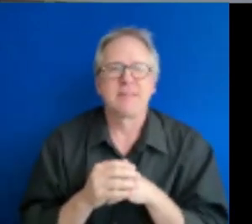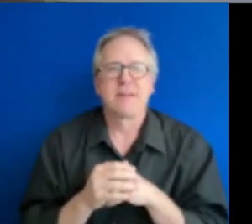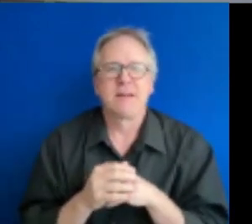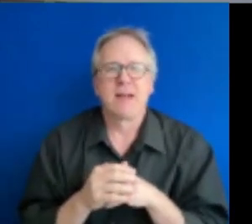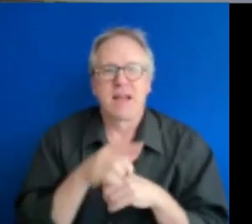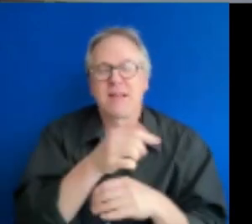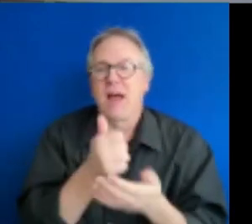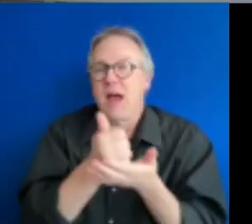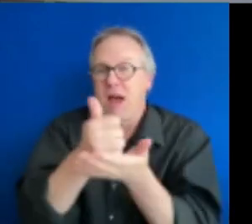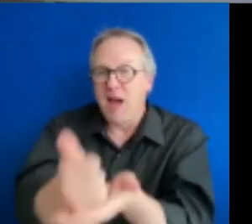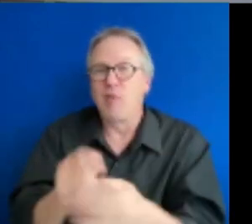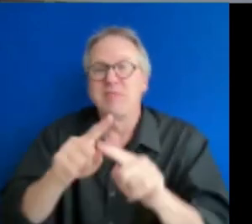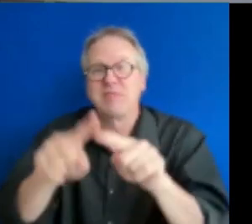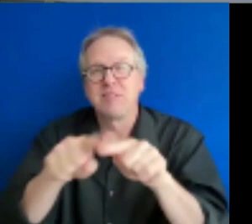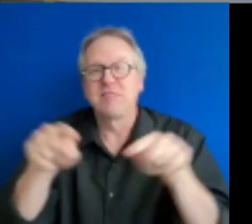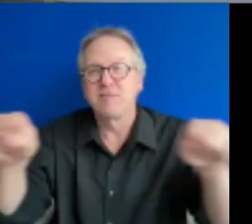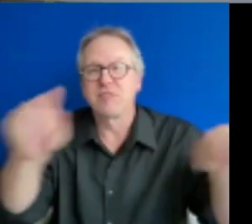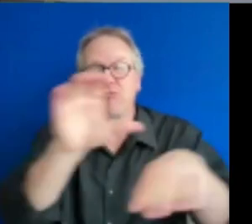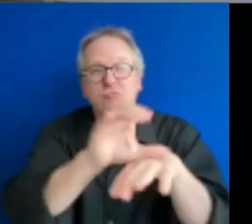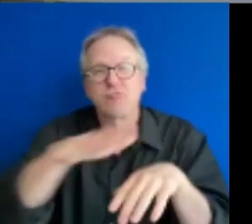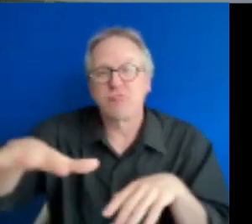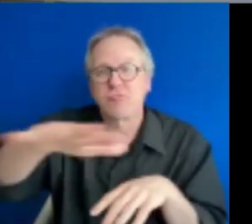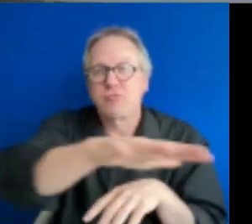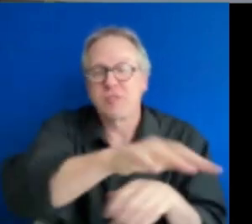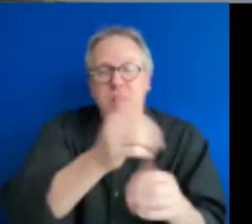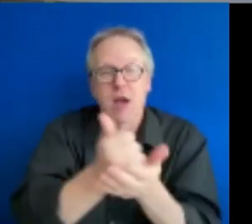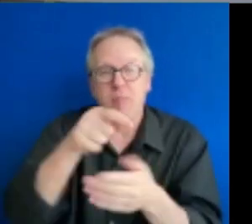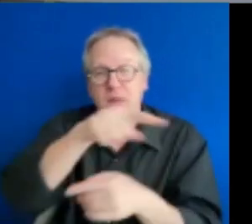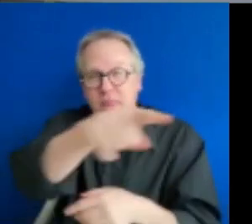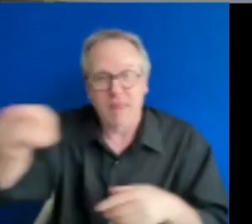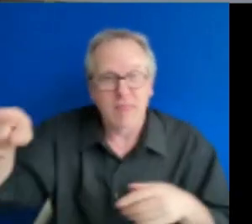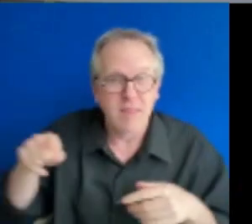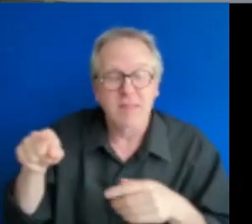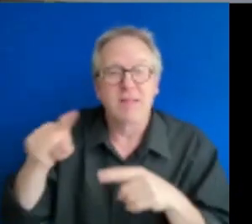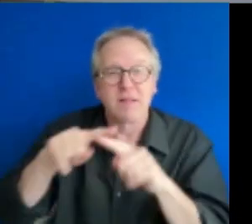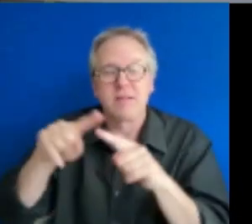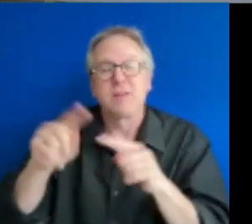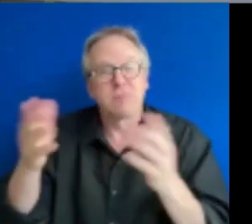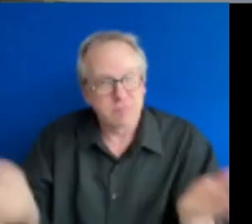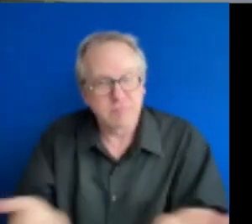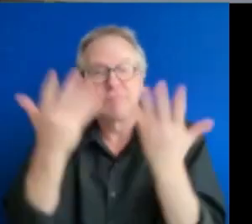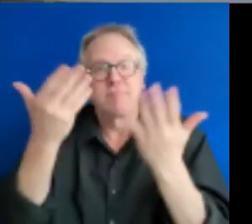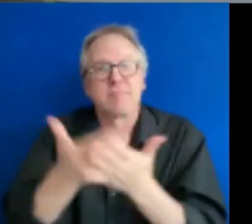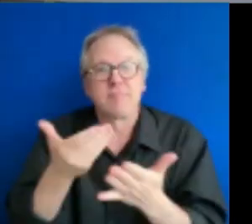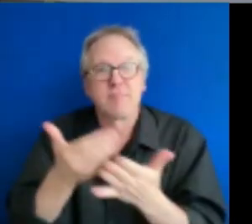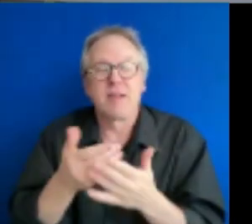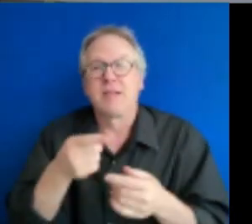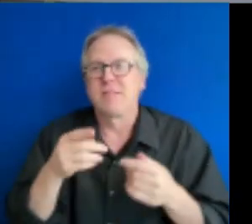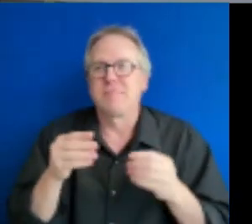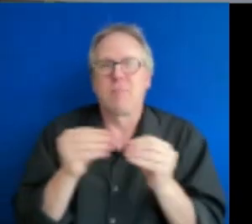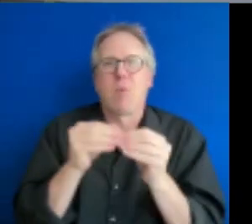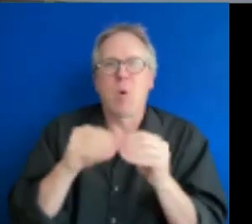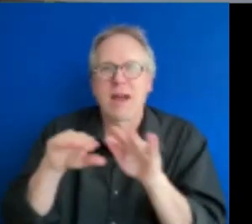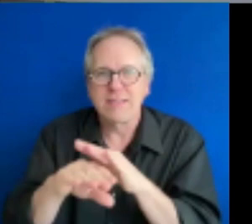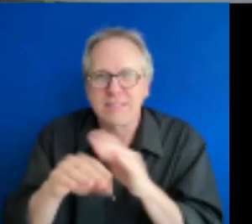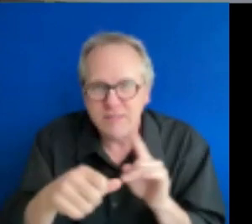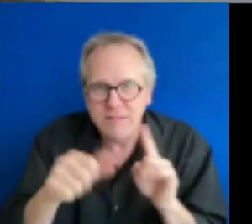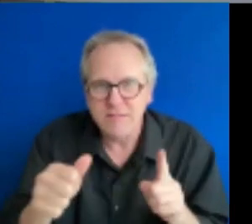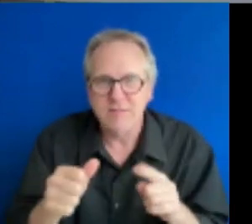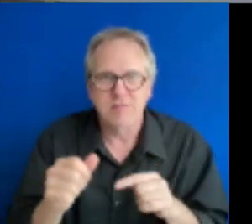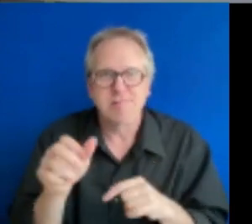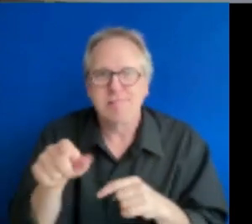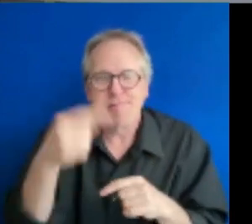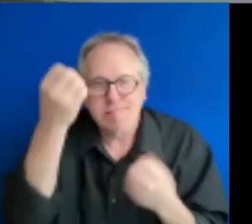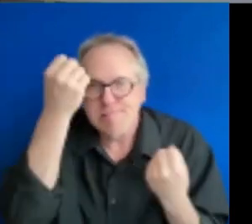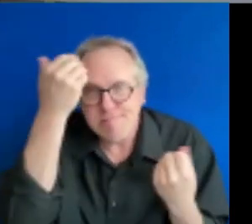and helping congregations in how to raise capital, how to be more accessible, how to start